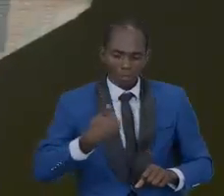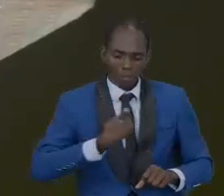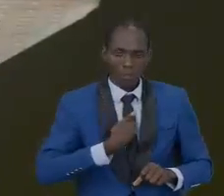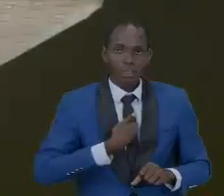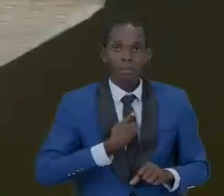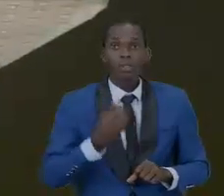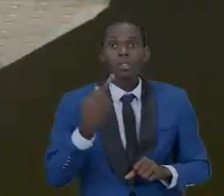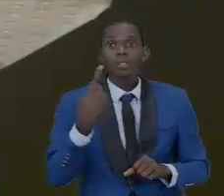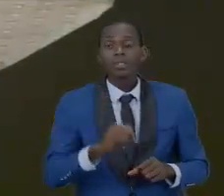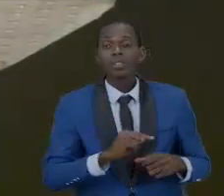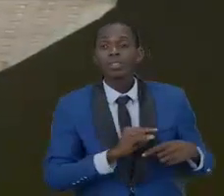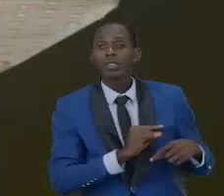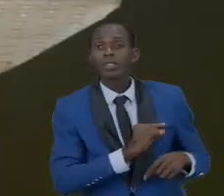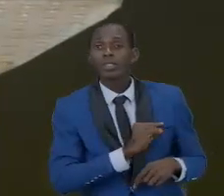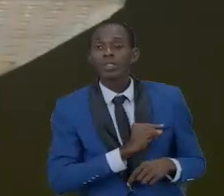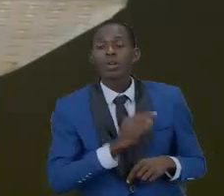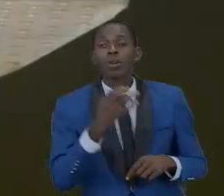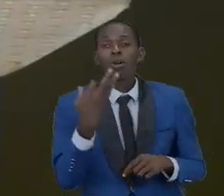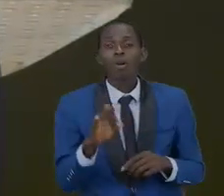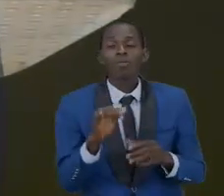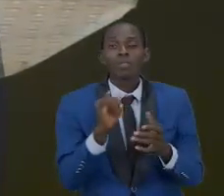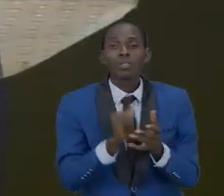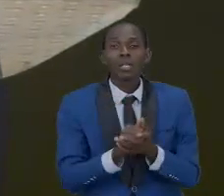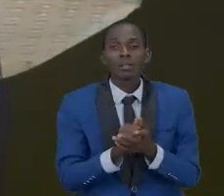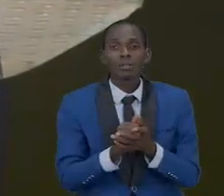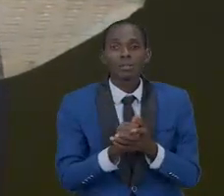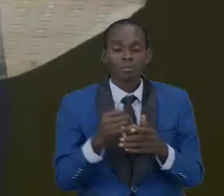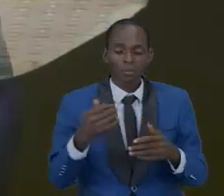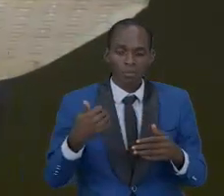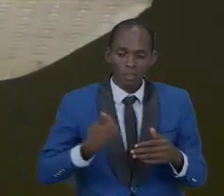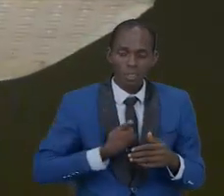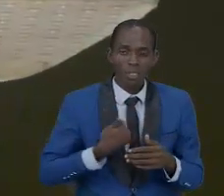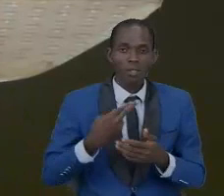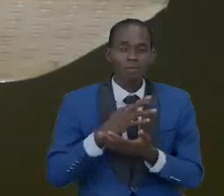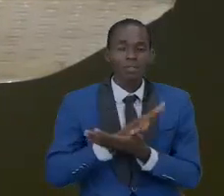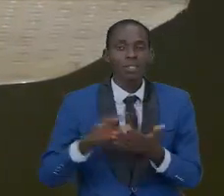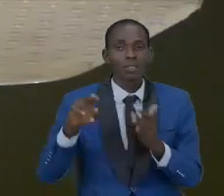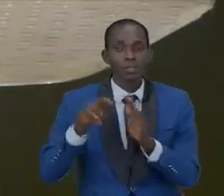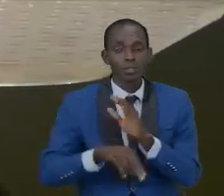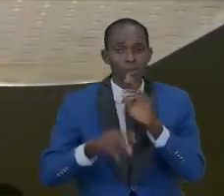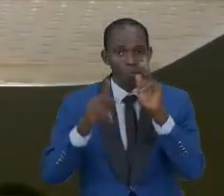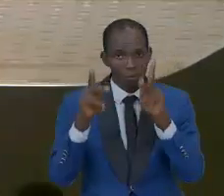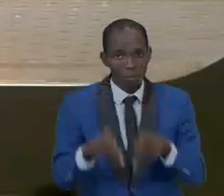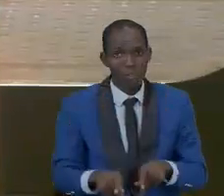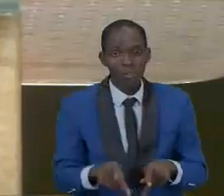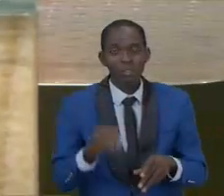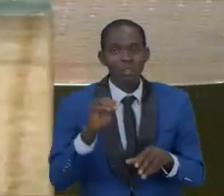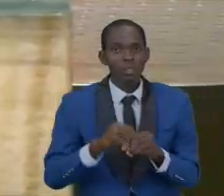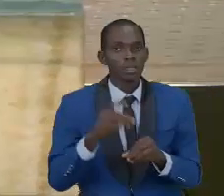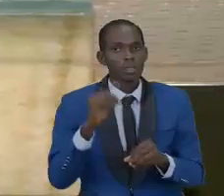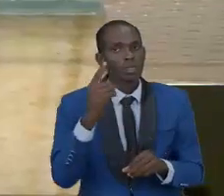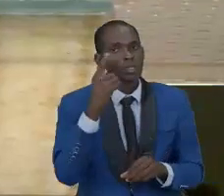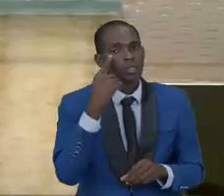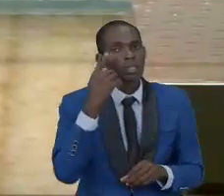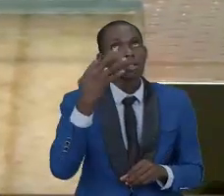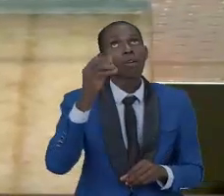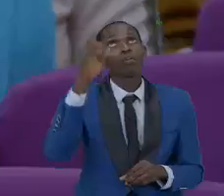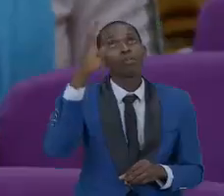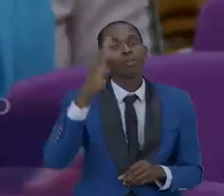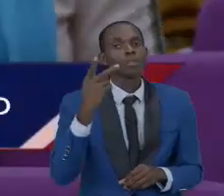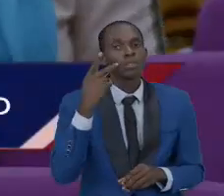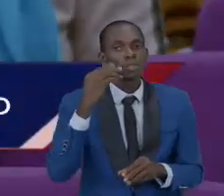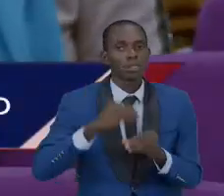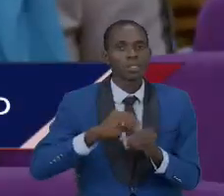the guilt of such a self-righteous one in the sight of God Job